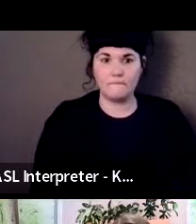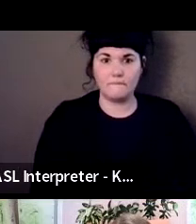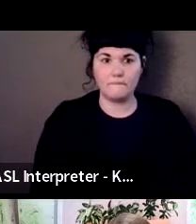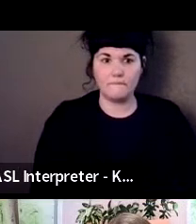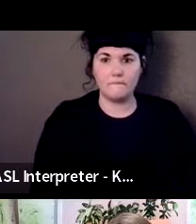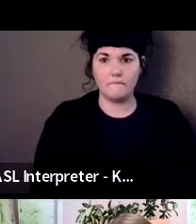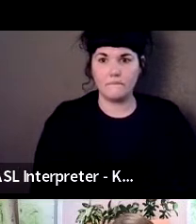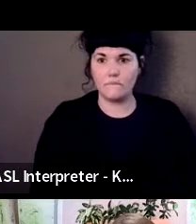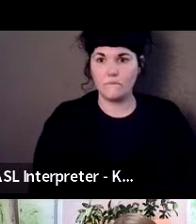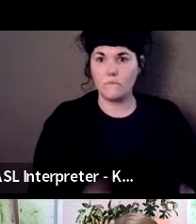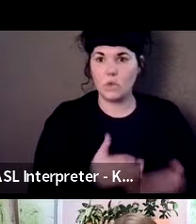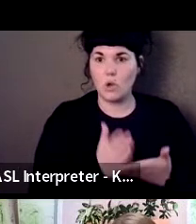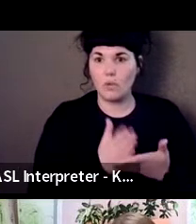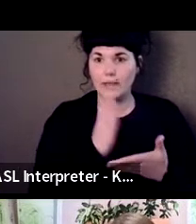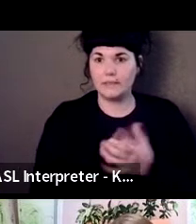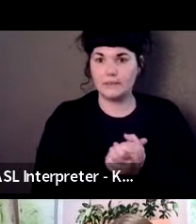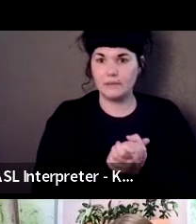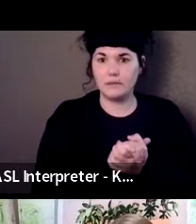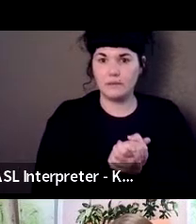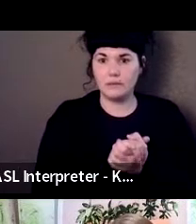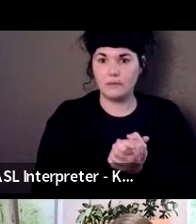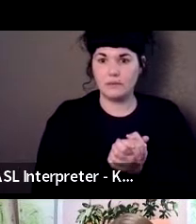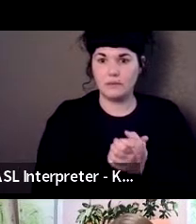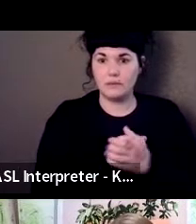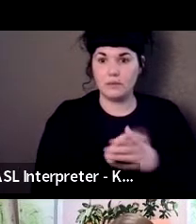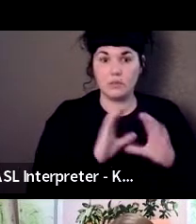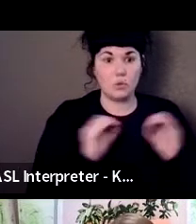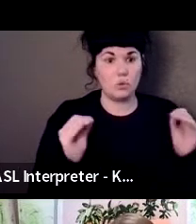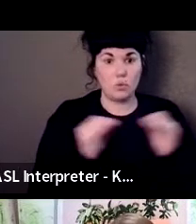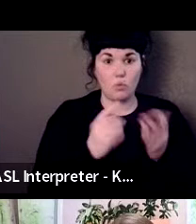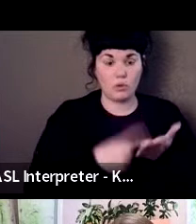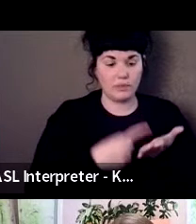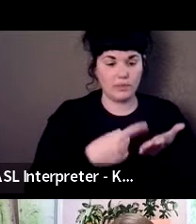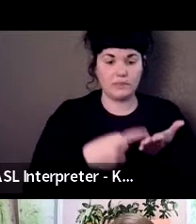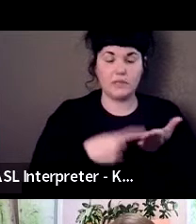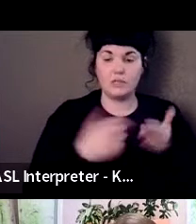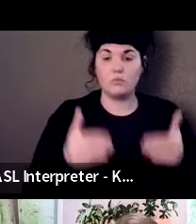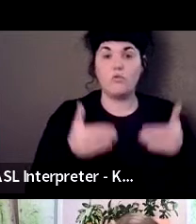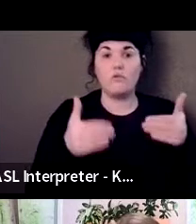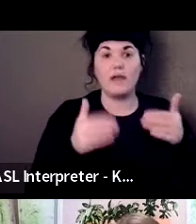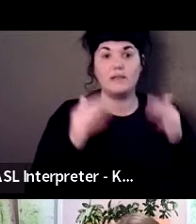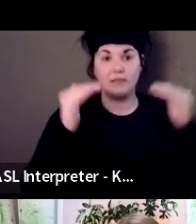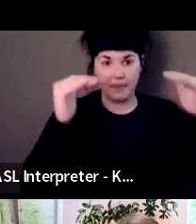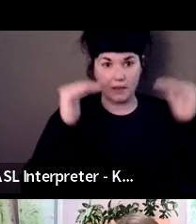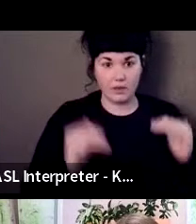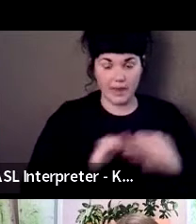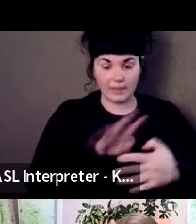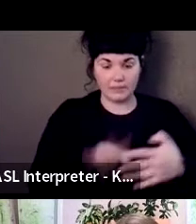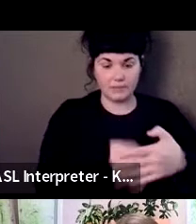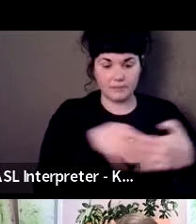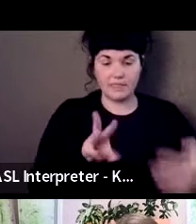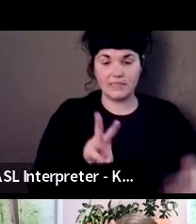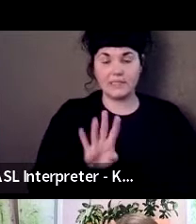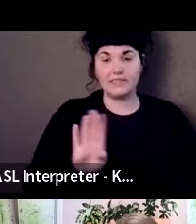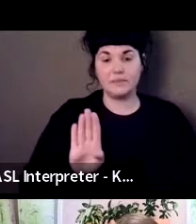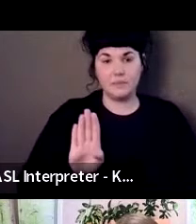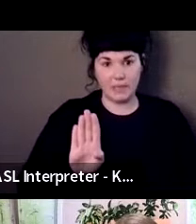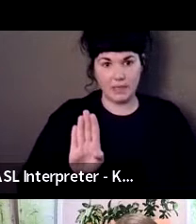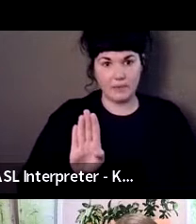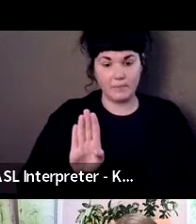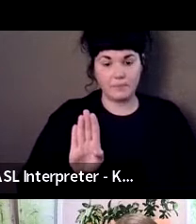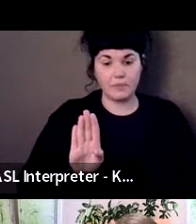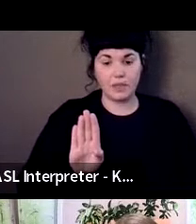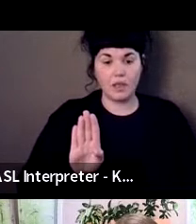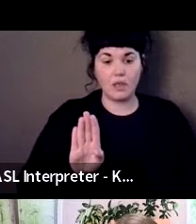All right. Seeing no further discussion, we'll move on to our next agenda item, which is item 6B, Office of the Auditor